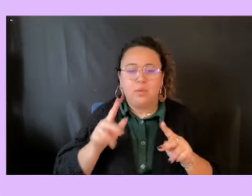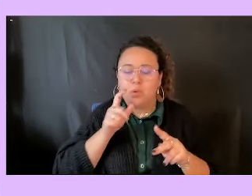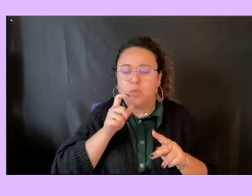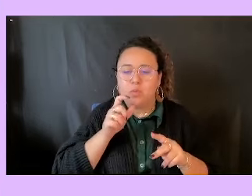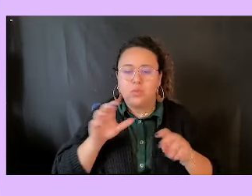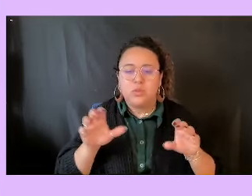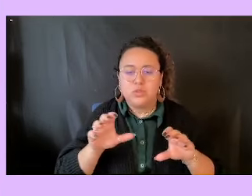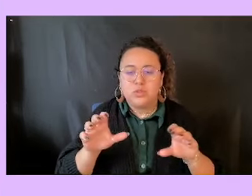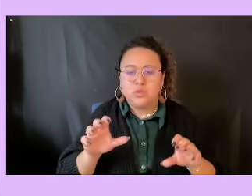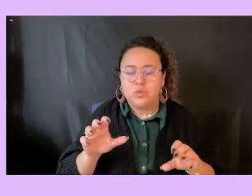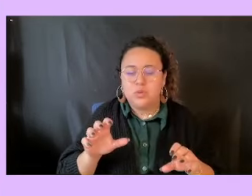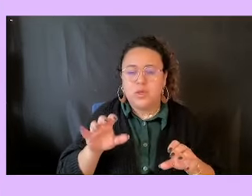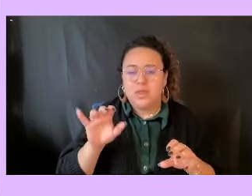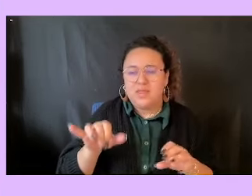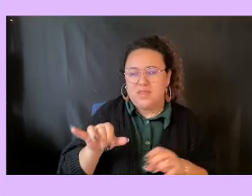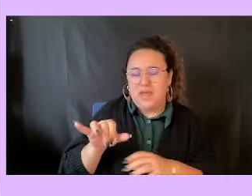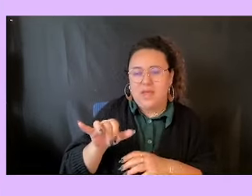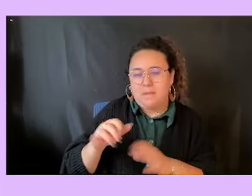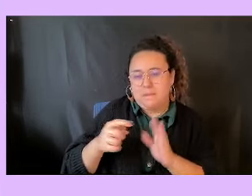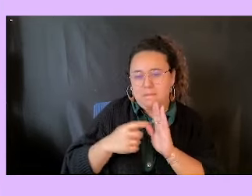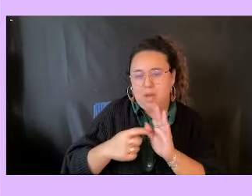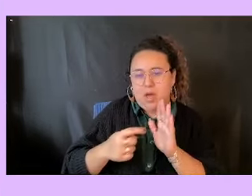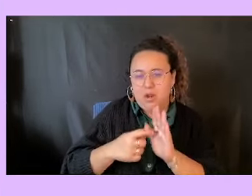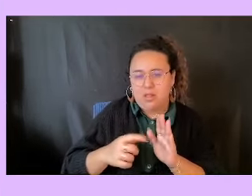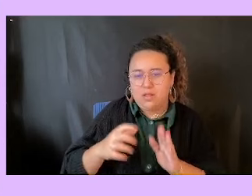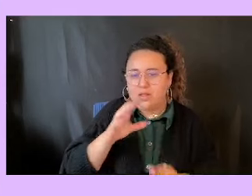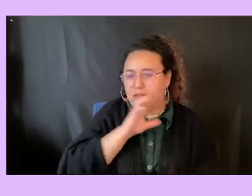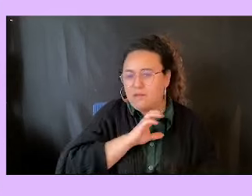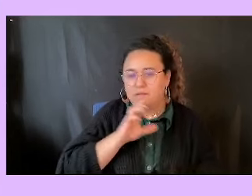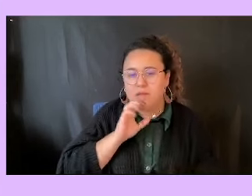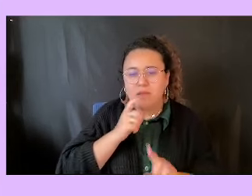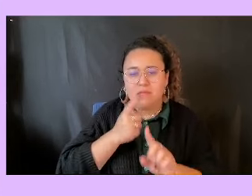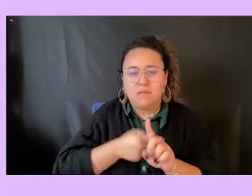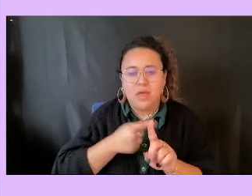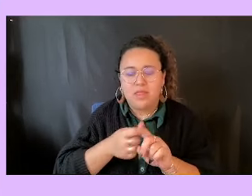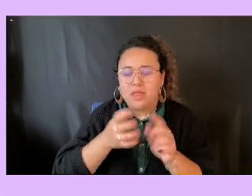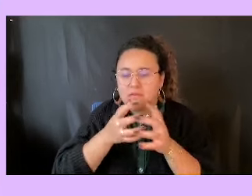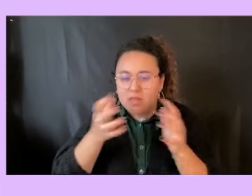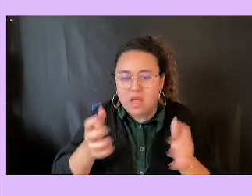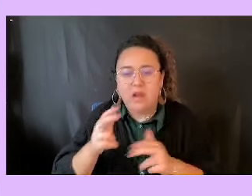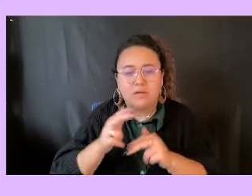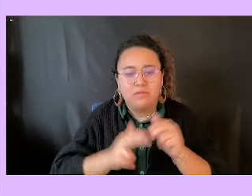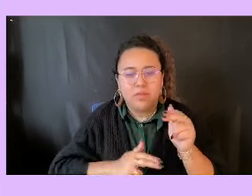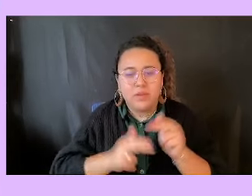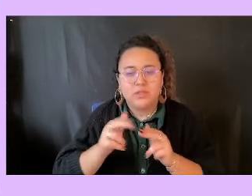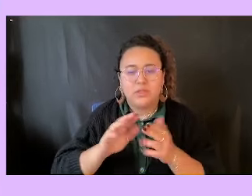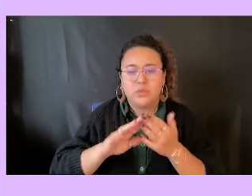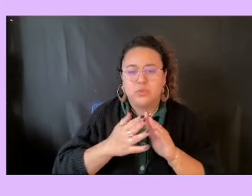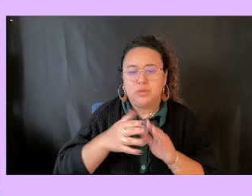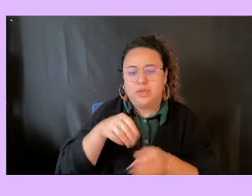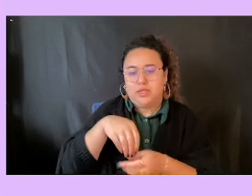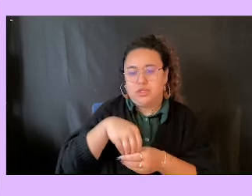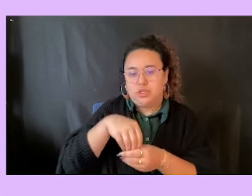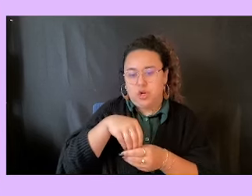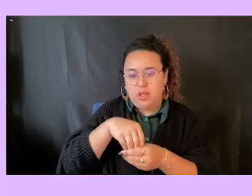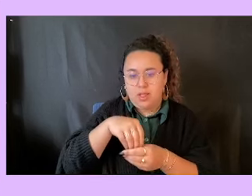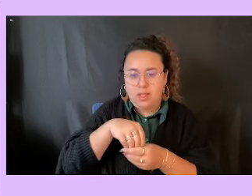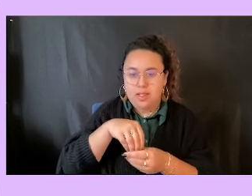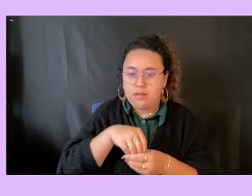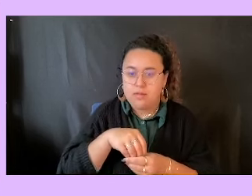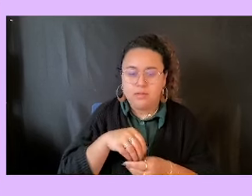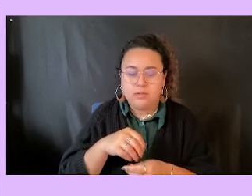month. They're doing a lot of this like community building, and it's really internal and